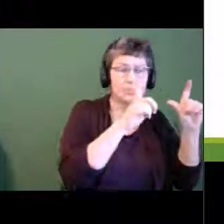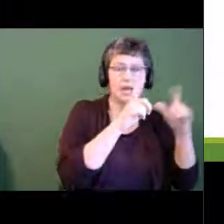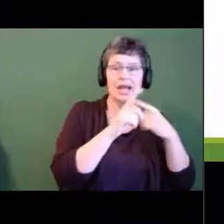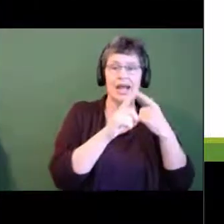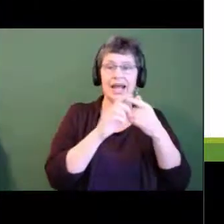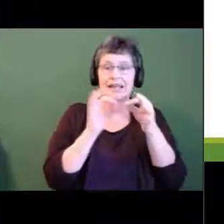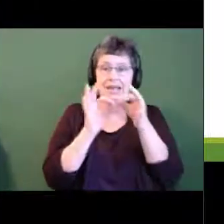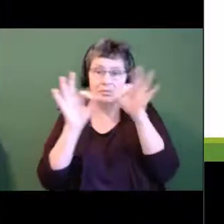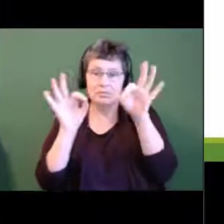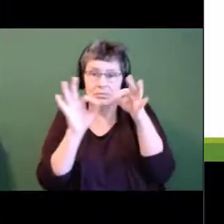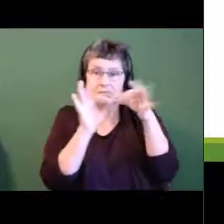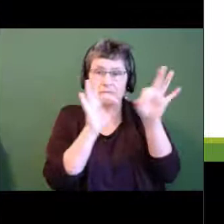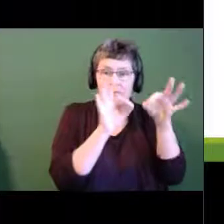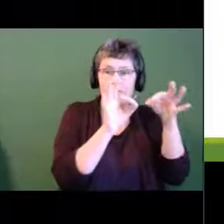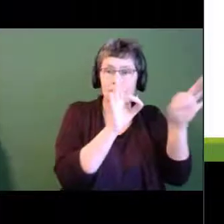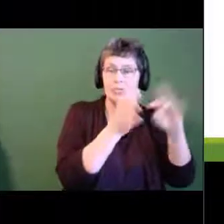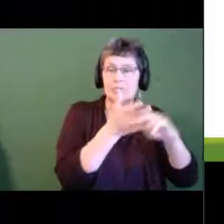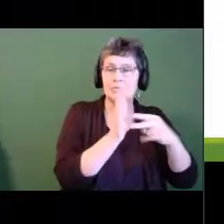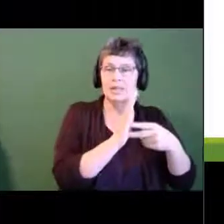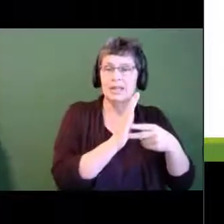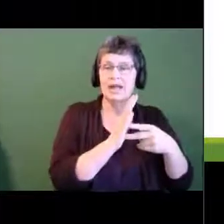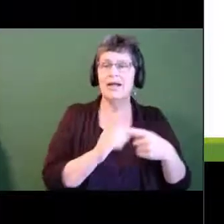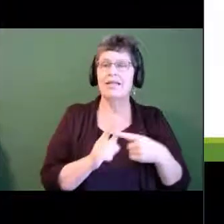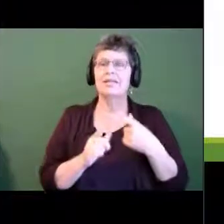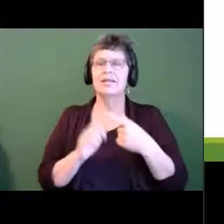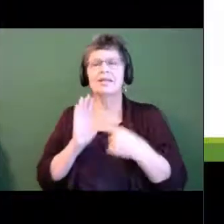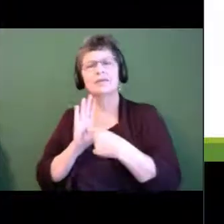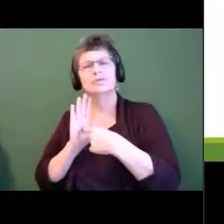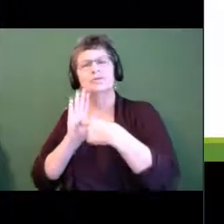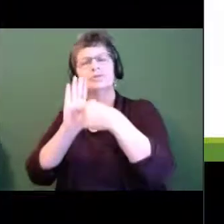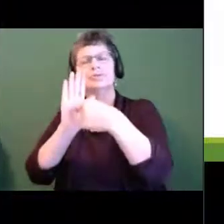in terms of their impact on how they felt